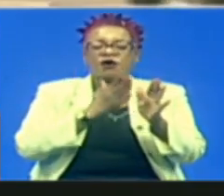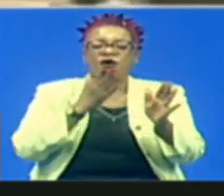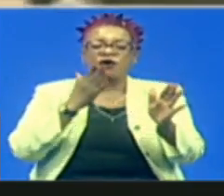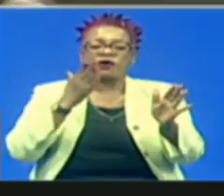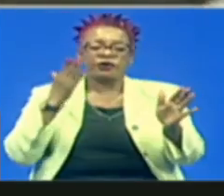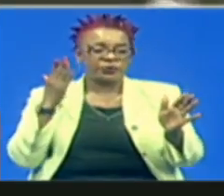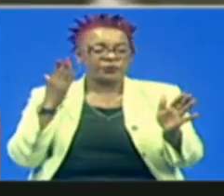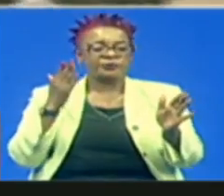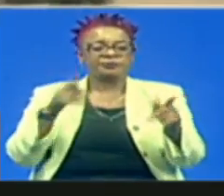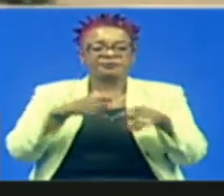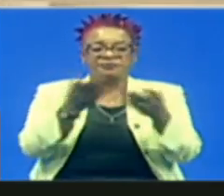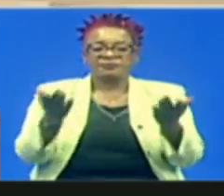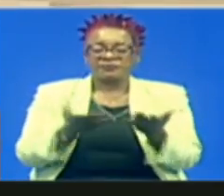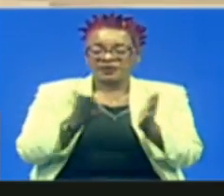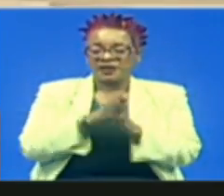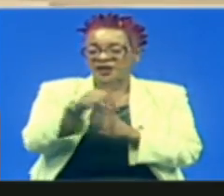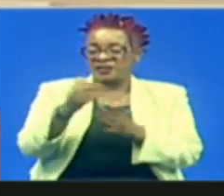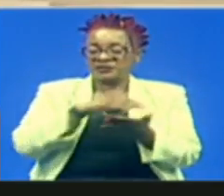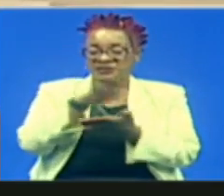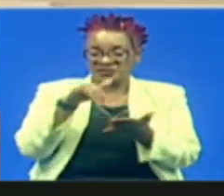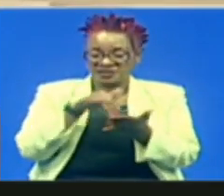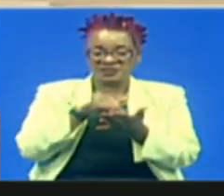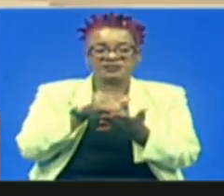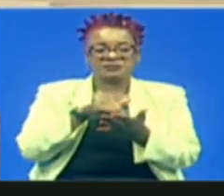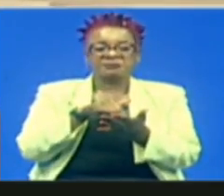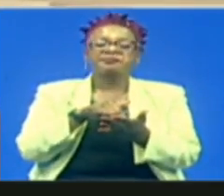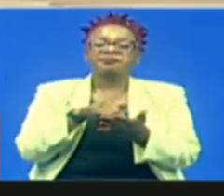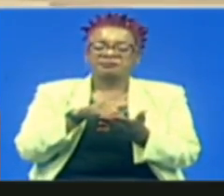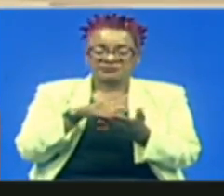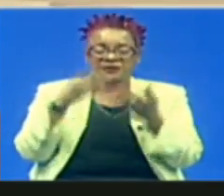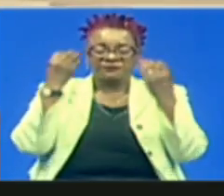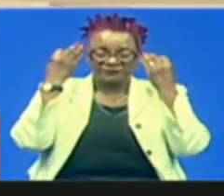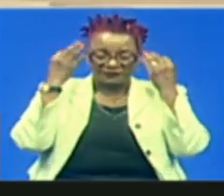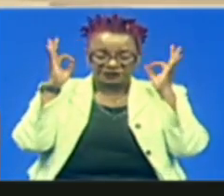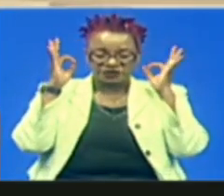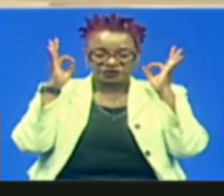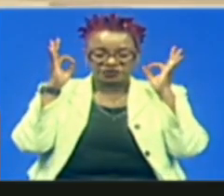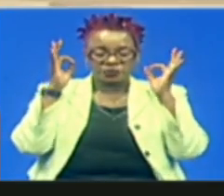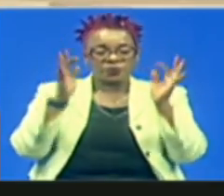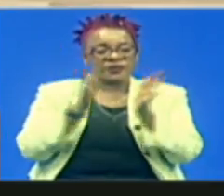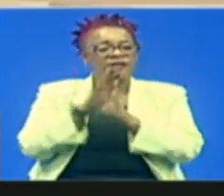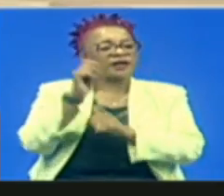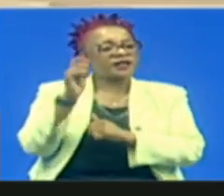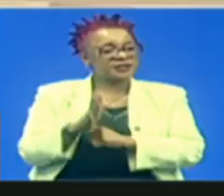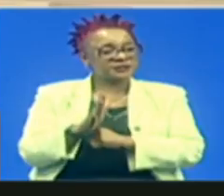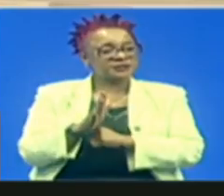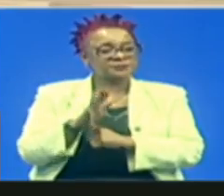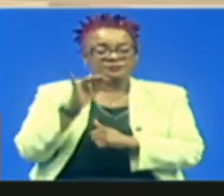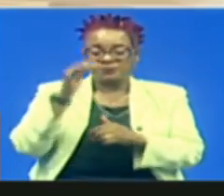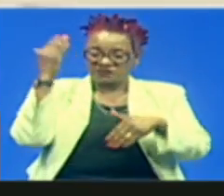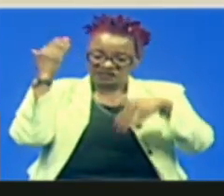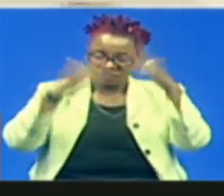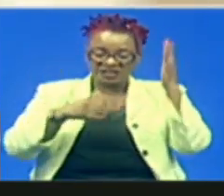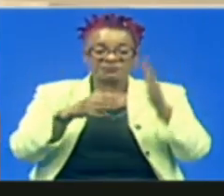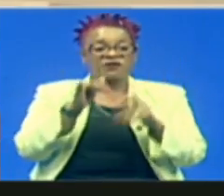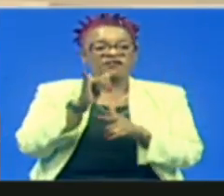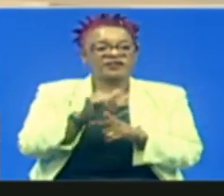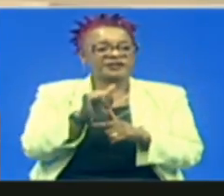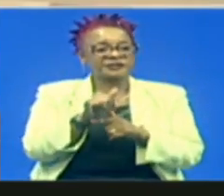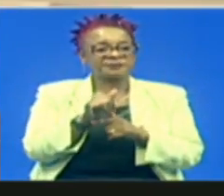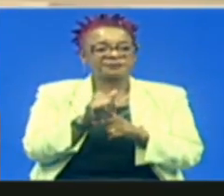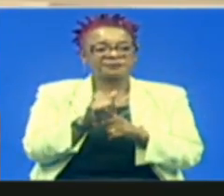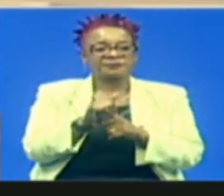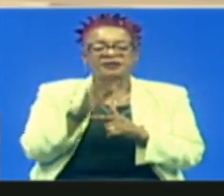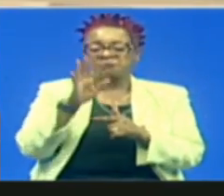other registration centers across the country is still fresh amongst Kenyans. The professionalism of these clerks is told by